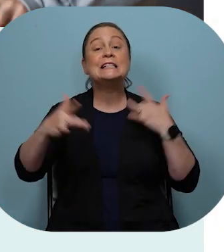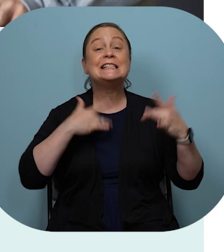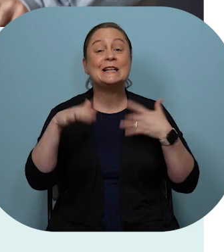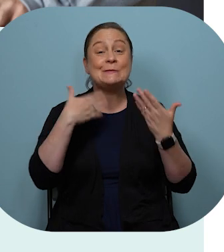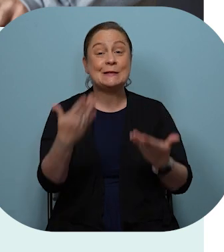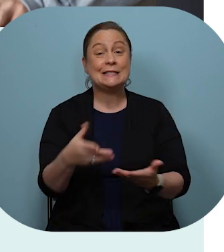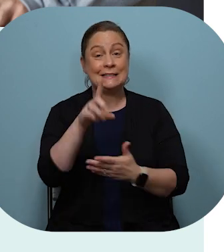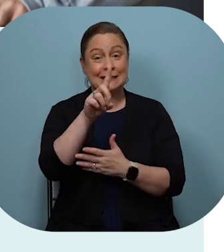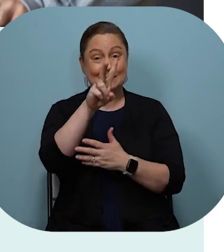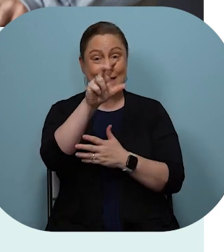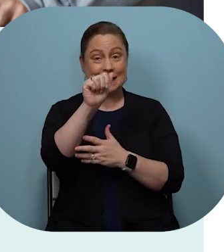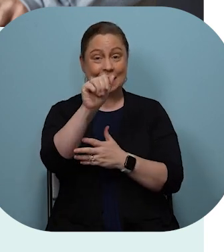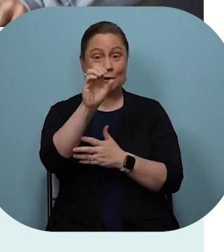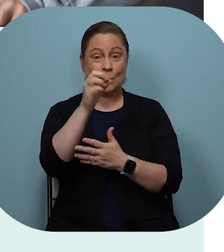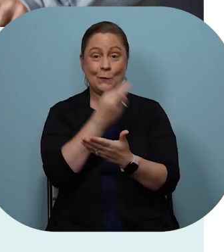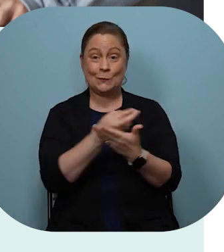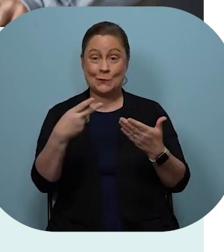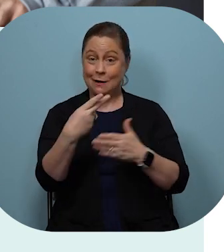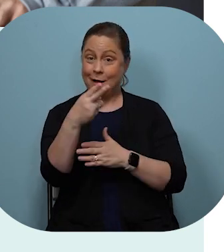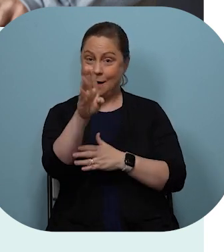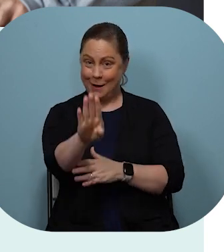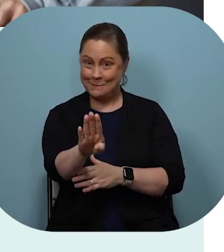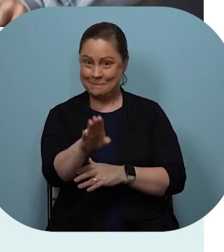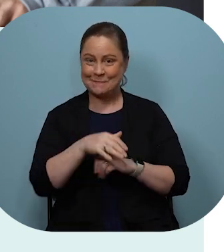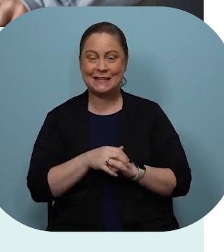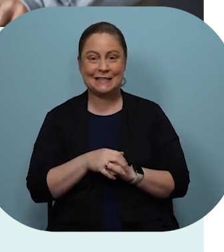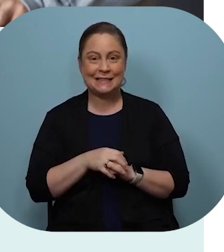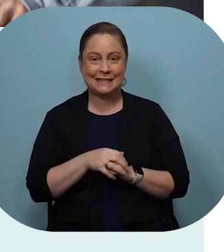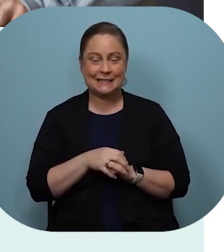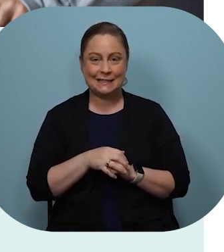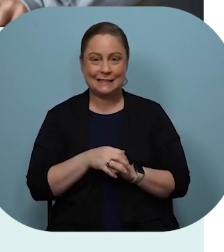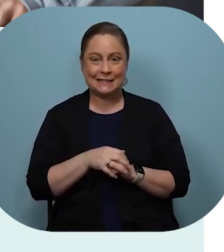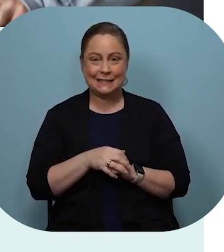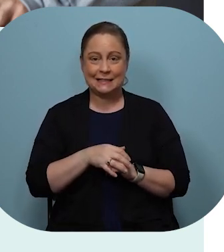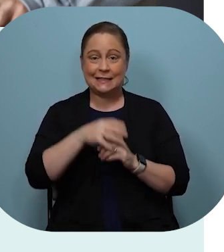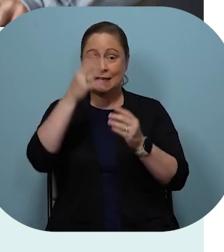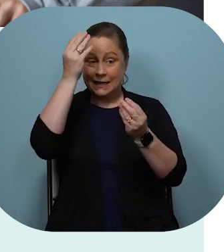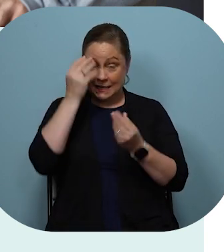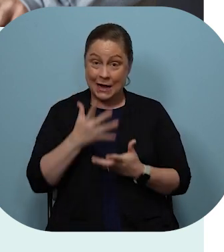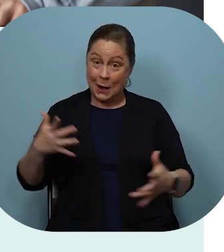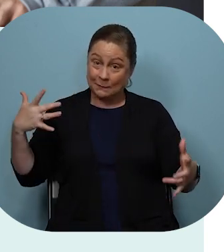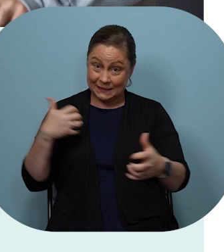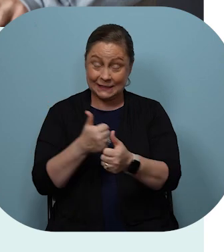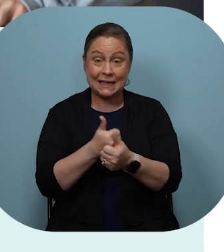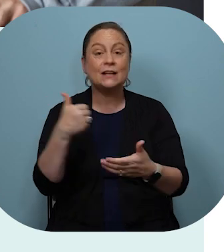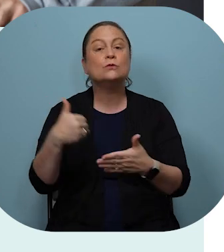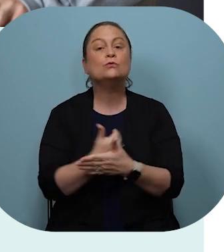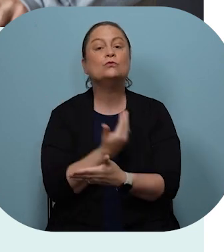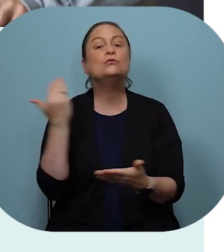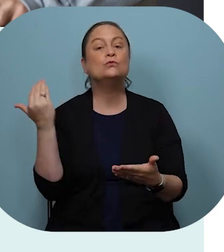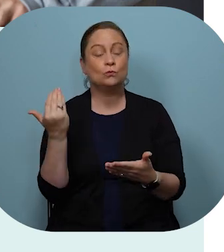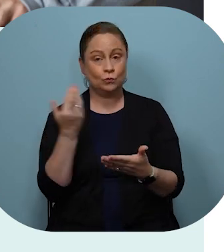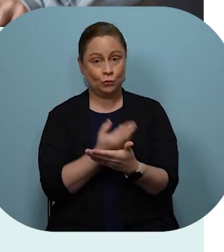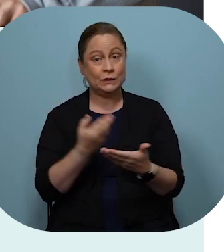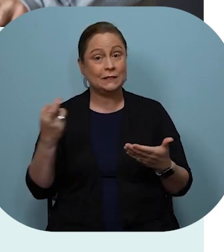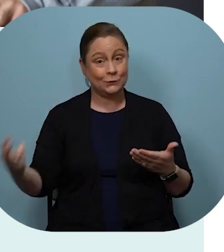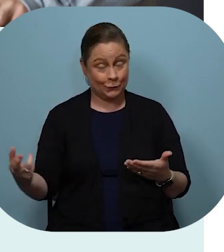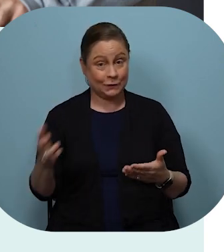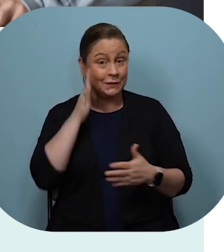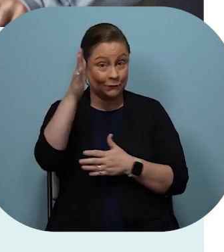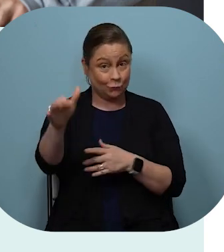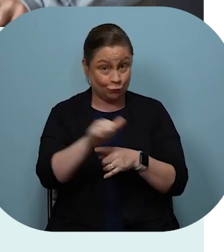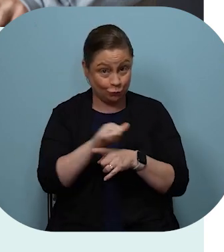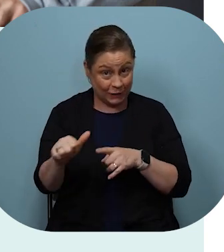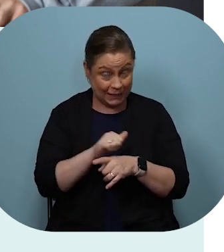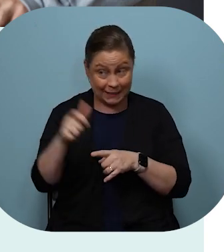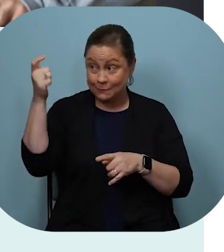We are excited to bring you the DVAO Resource Hub. To stay up to date with new resources and future trainings, make sure to